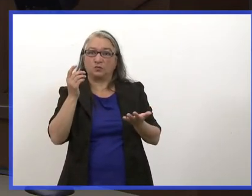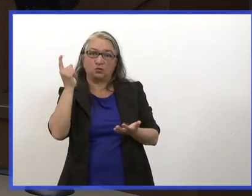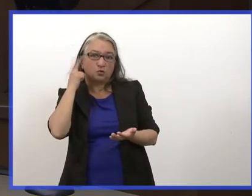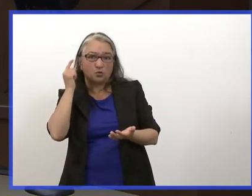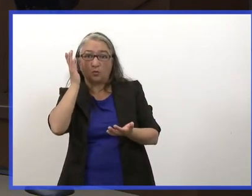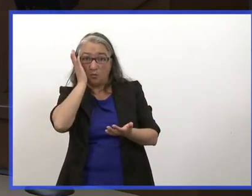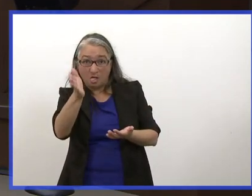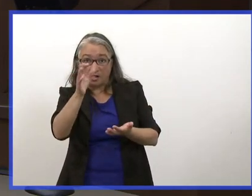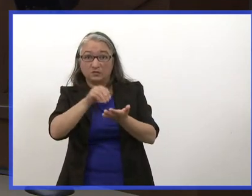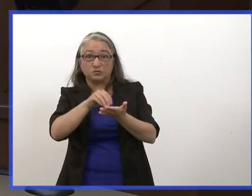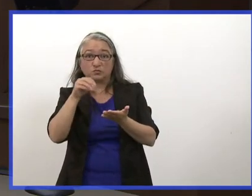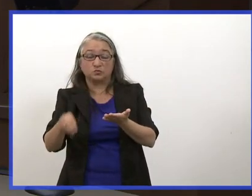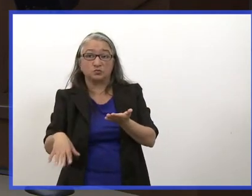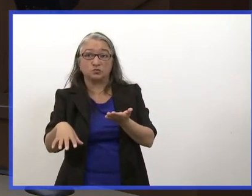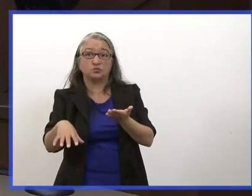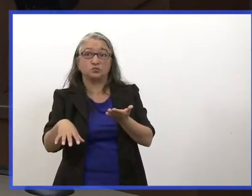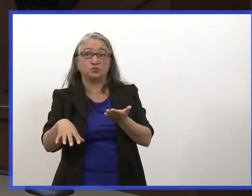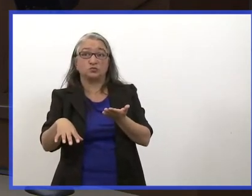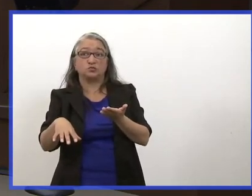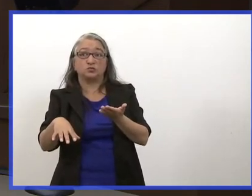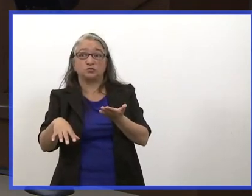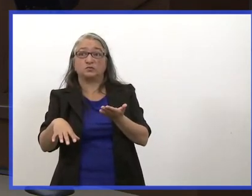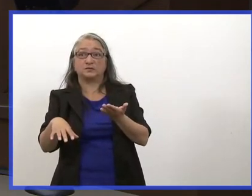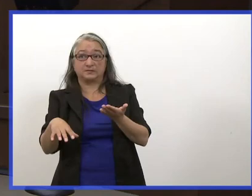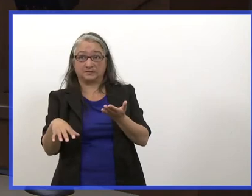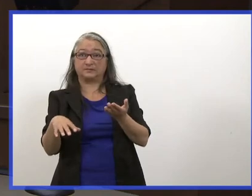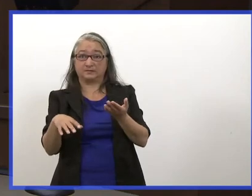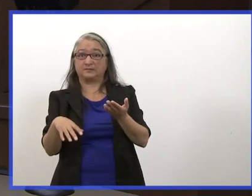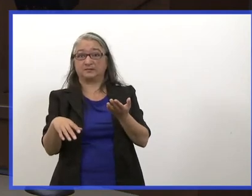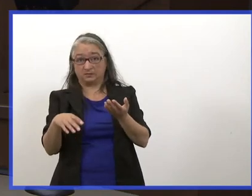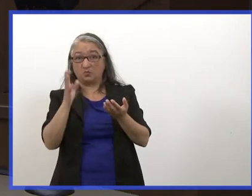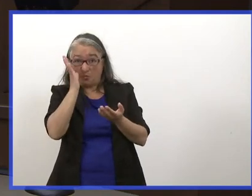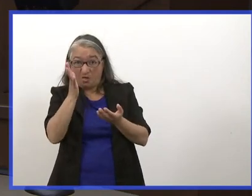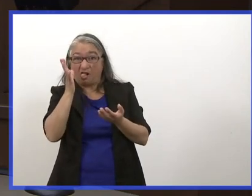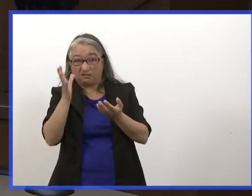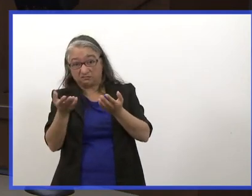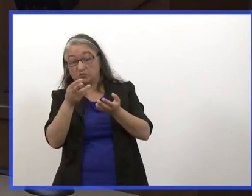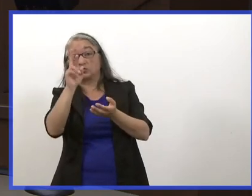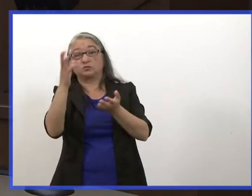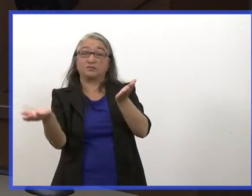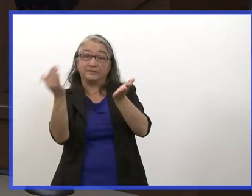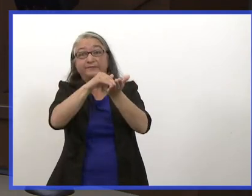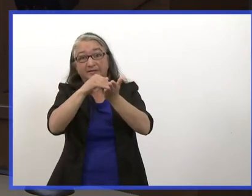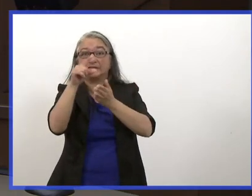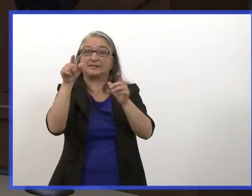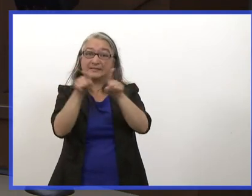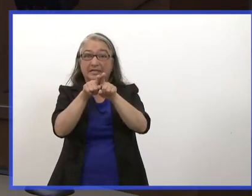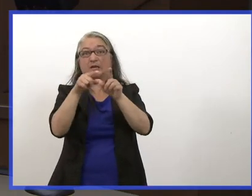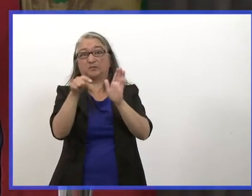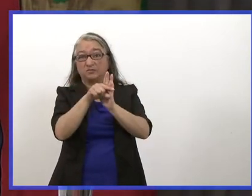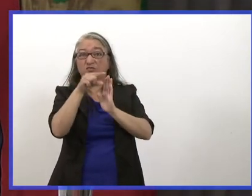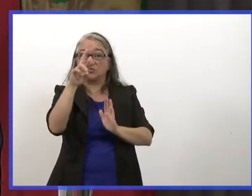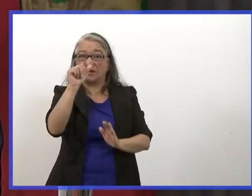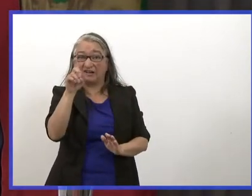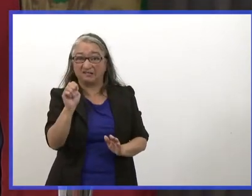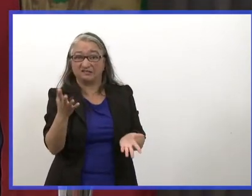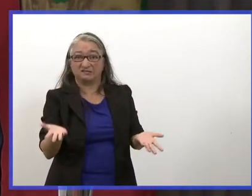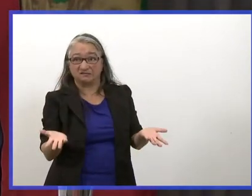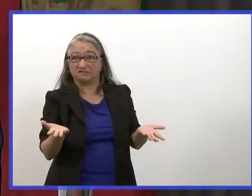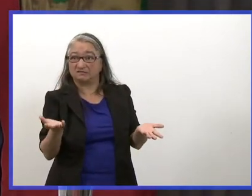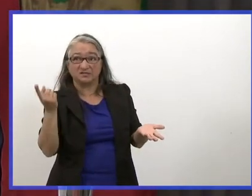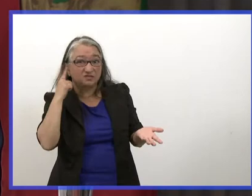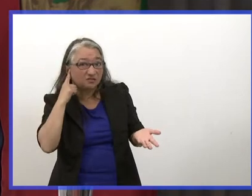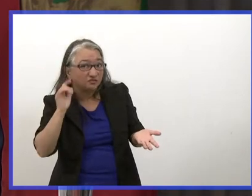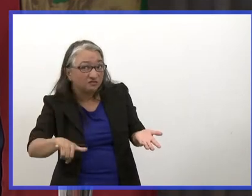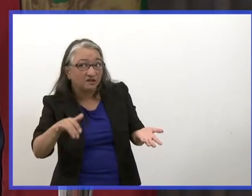I'm not aware of any serious discussion at this point. I've heard the reports as well, Joe. I think it's simply a matter of fact